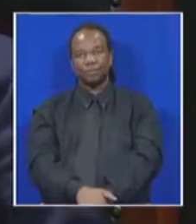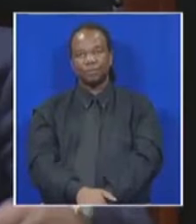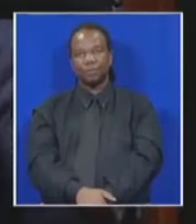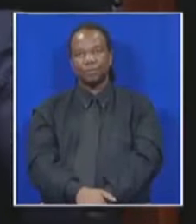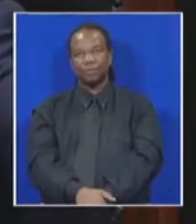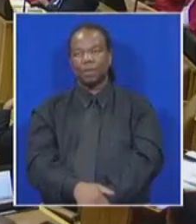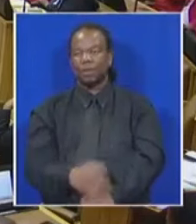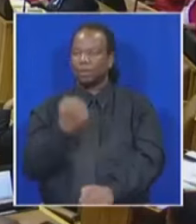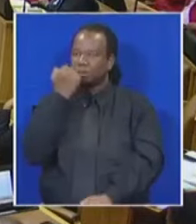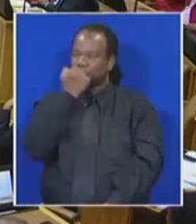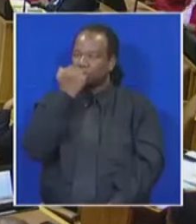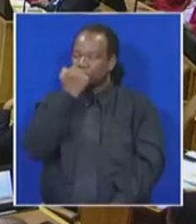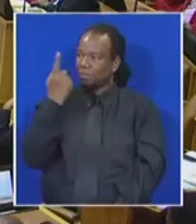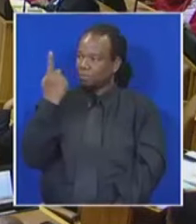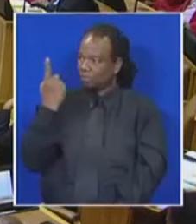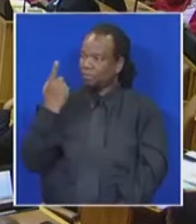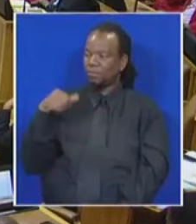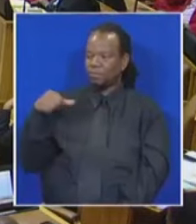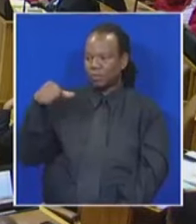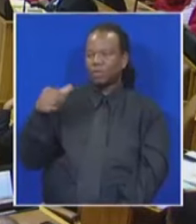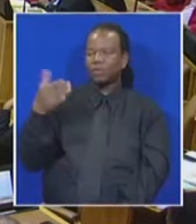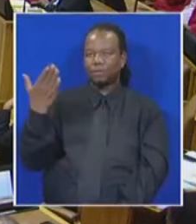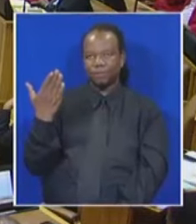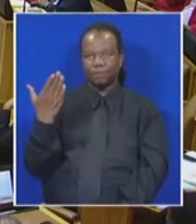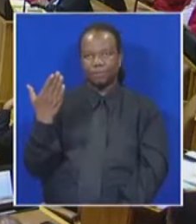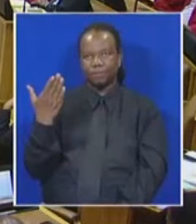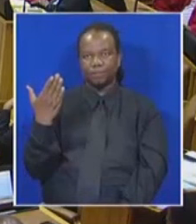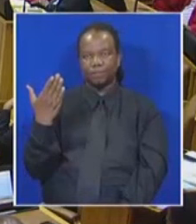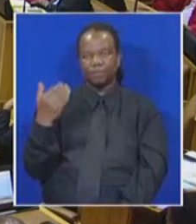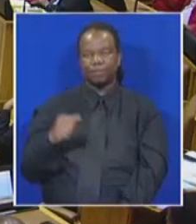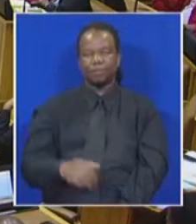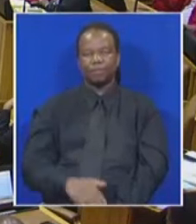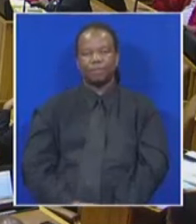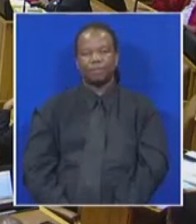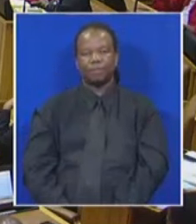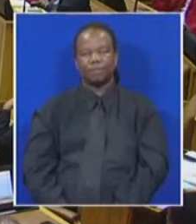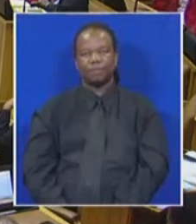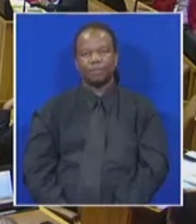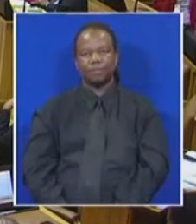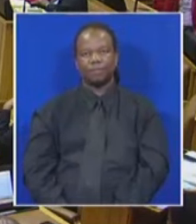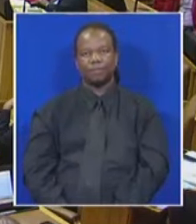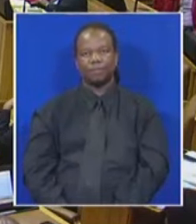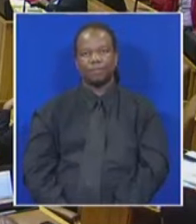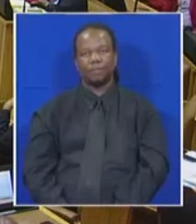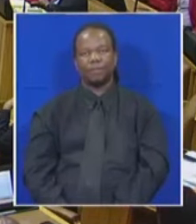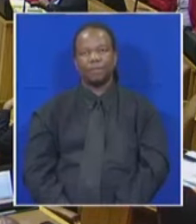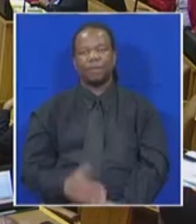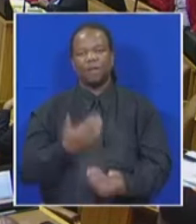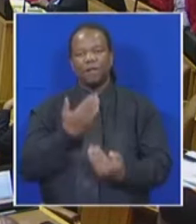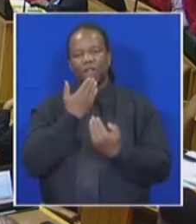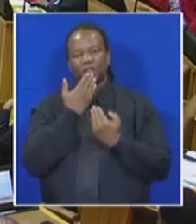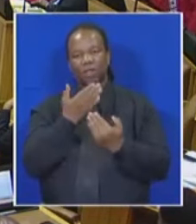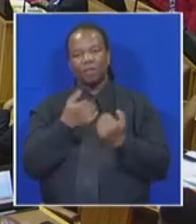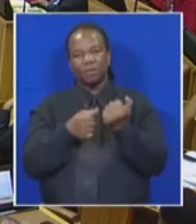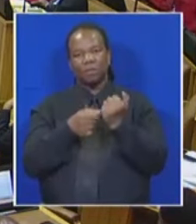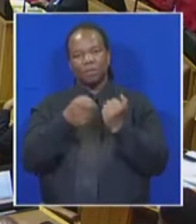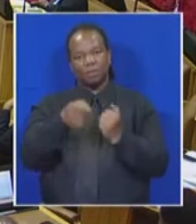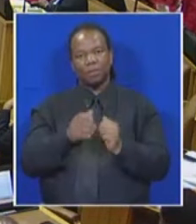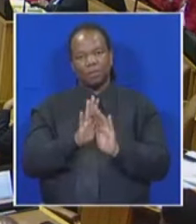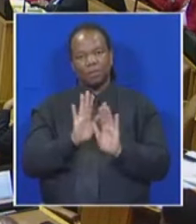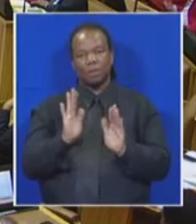Oh, sorry. Yes, go ahead. Phil Tianis from the UDM. Thank you very much, Deputy Speaker. Yes.